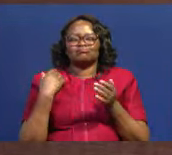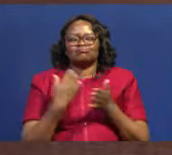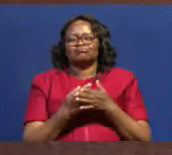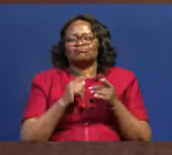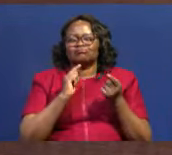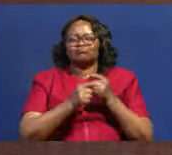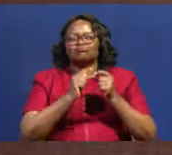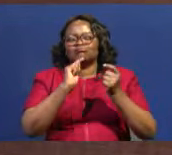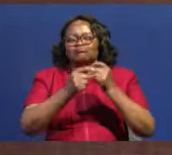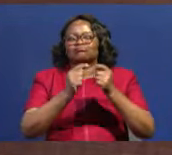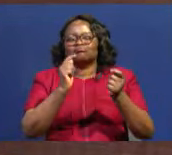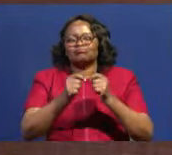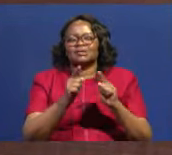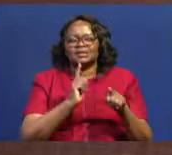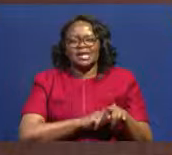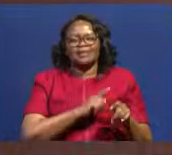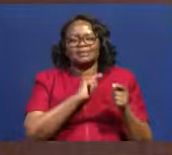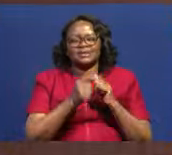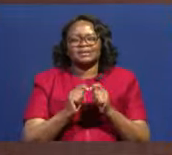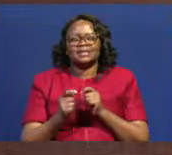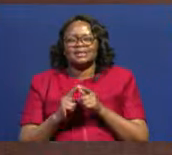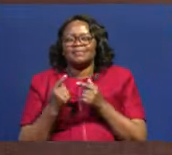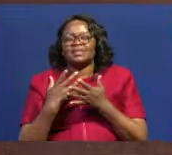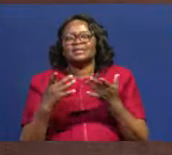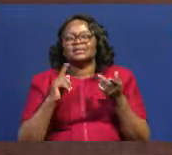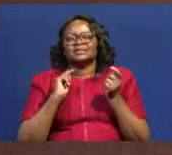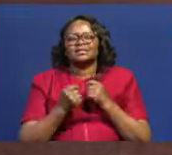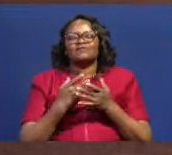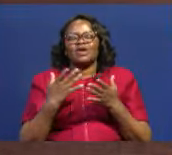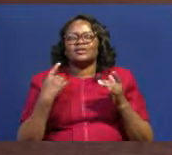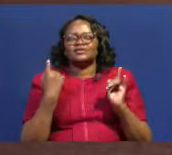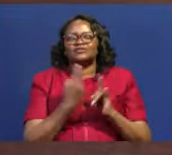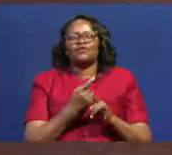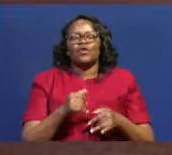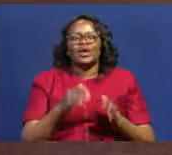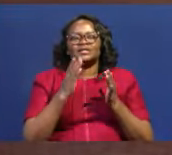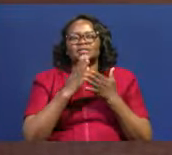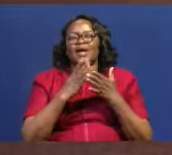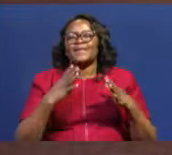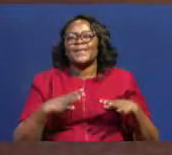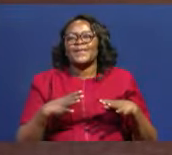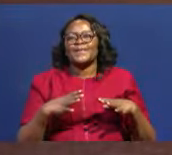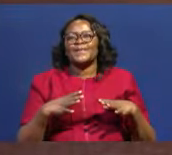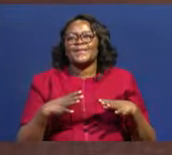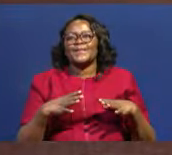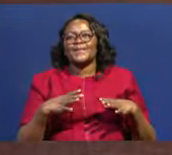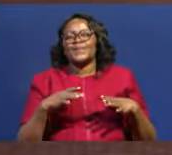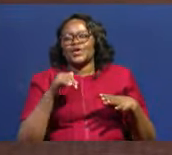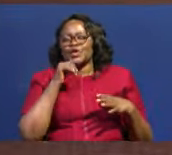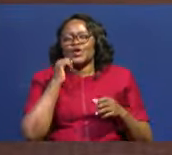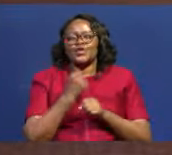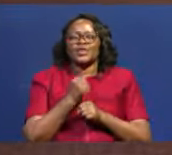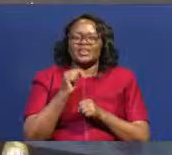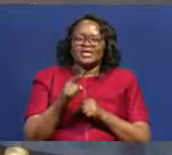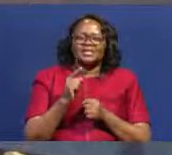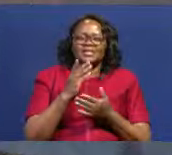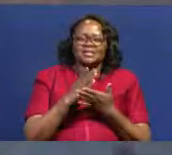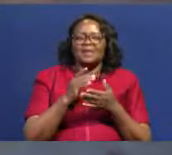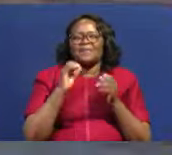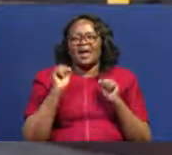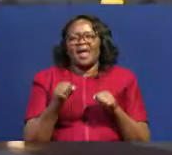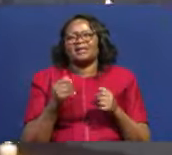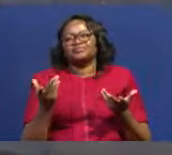has evolved, everybody has different practices. Some people might not enjoy to burst fireworks and some people might.